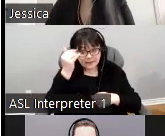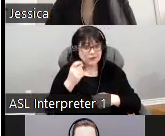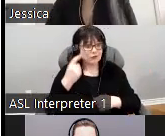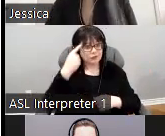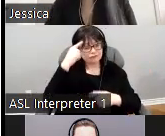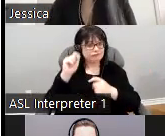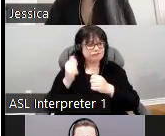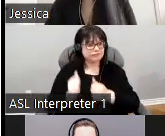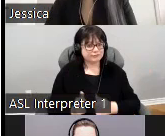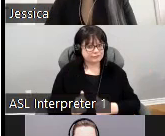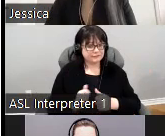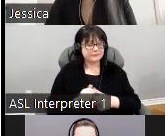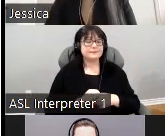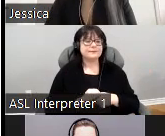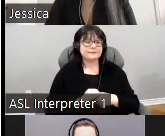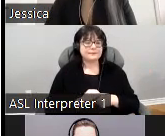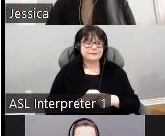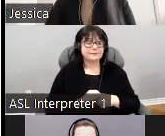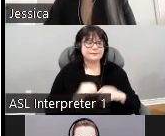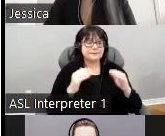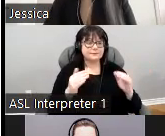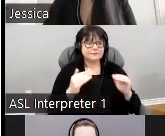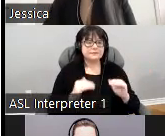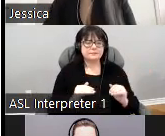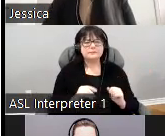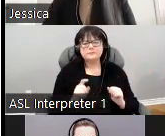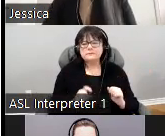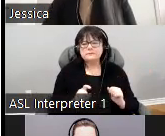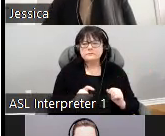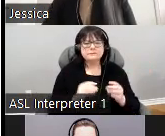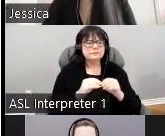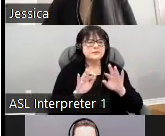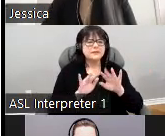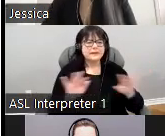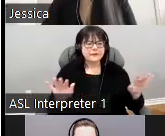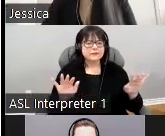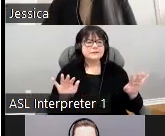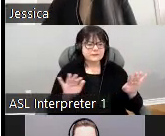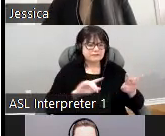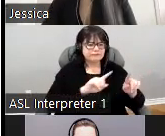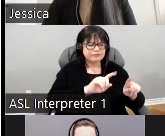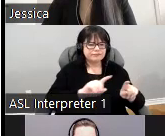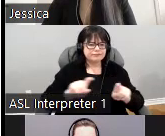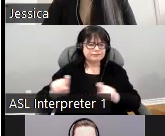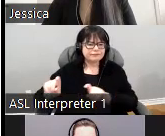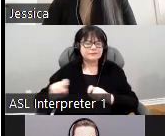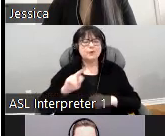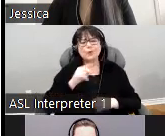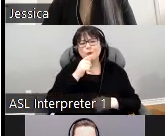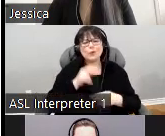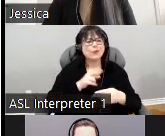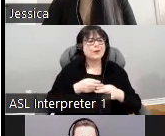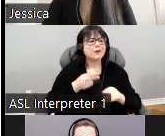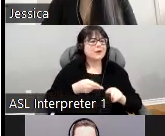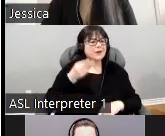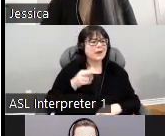also noticed that there's a need for increased diversity and focus on high-risk groups, or what is considered high-risk groups